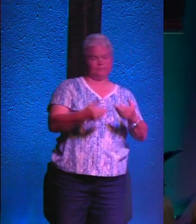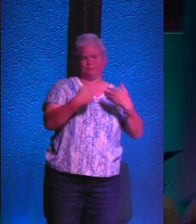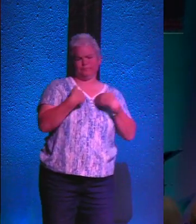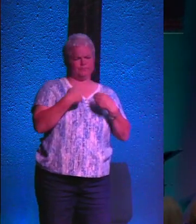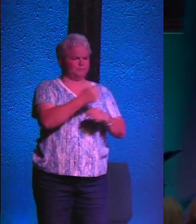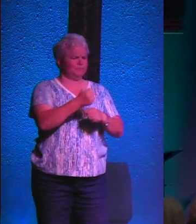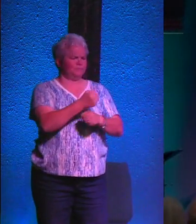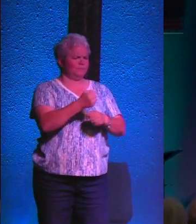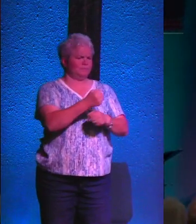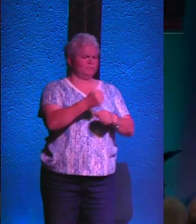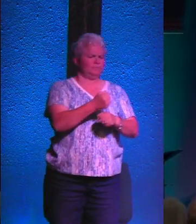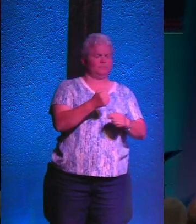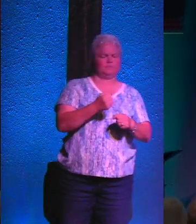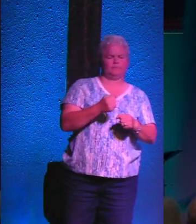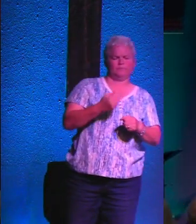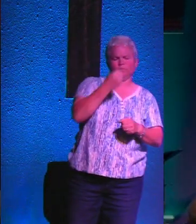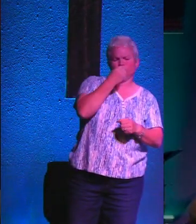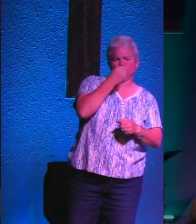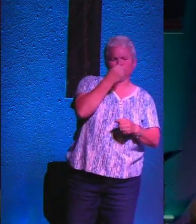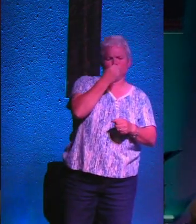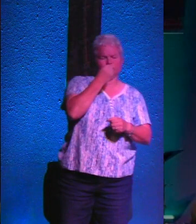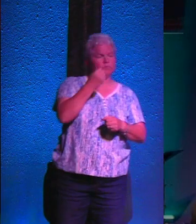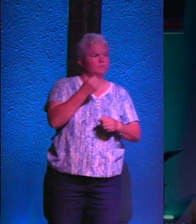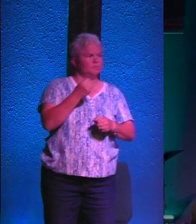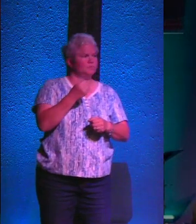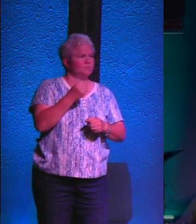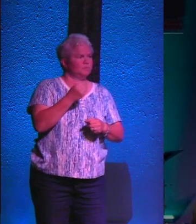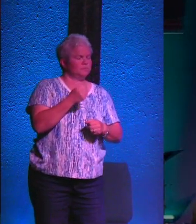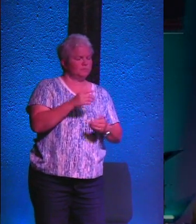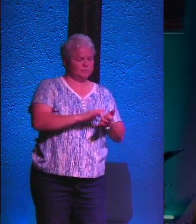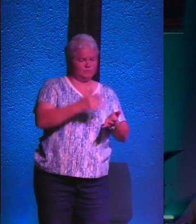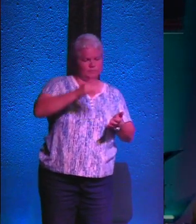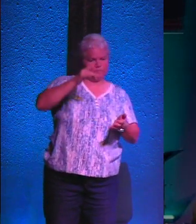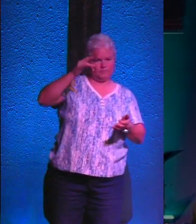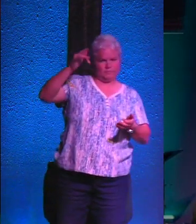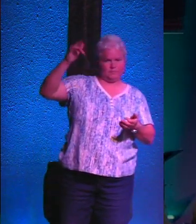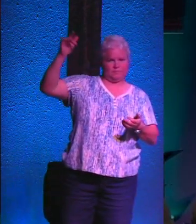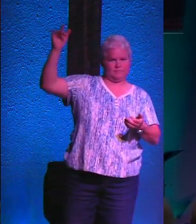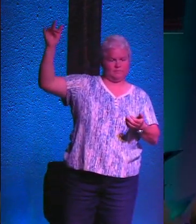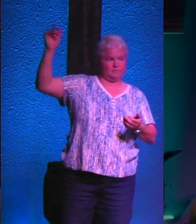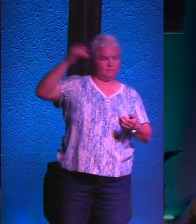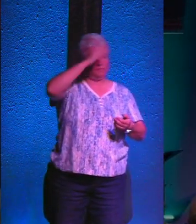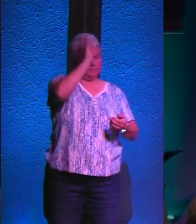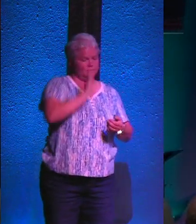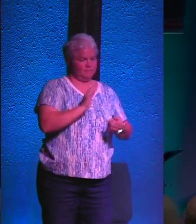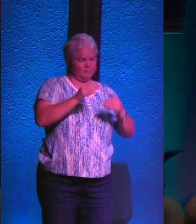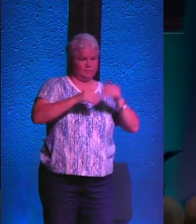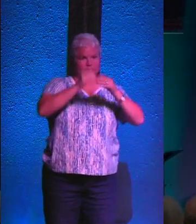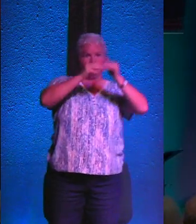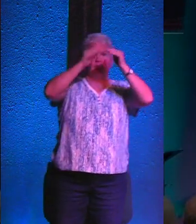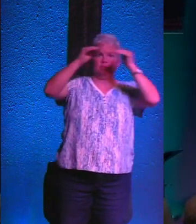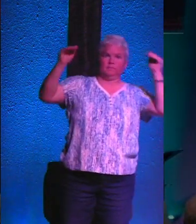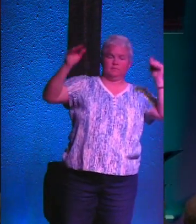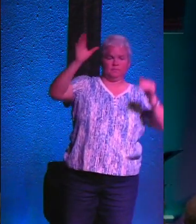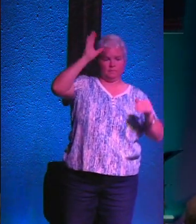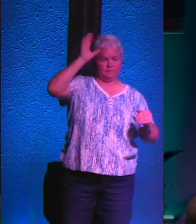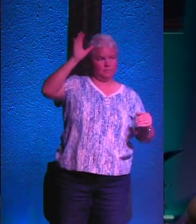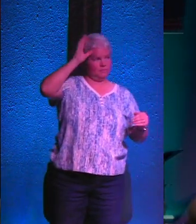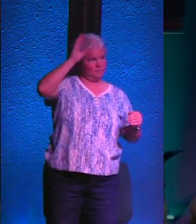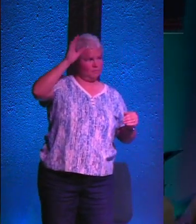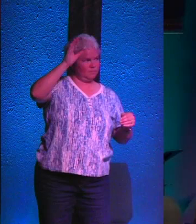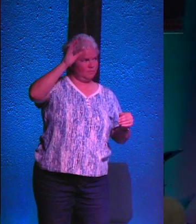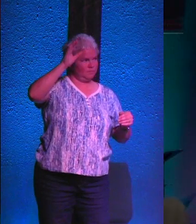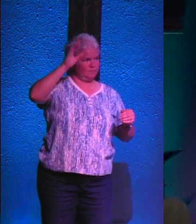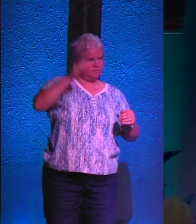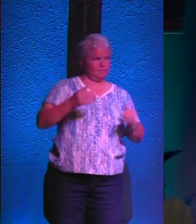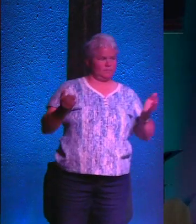have coffee or have a meal or just hang out. Let's glorify God in that. Heavenly Father, your plan